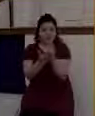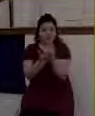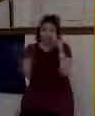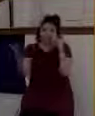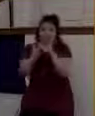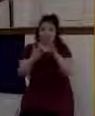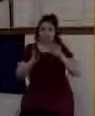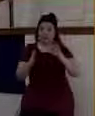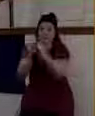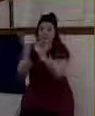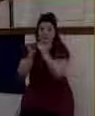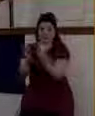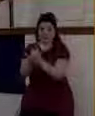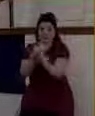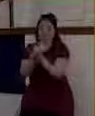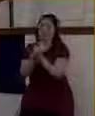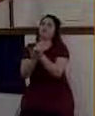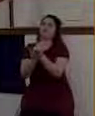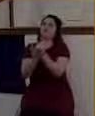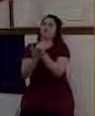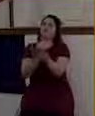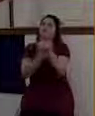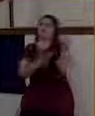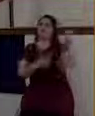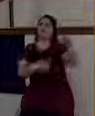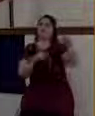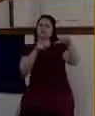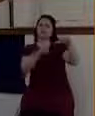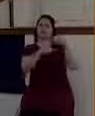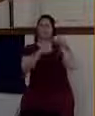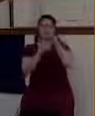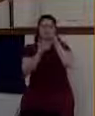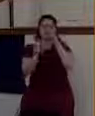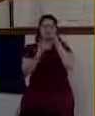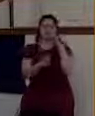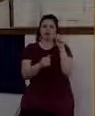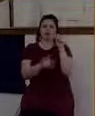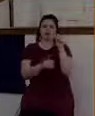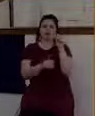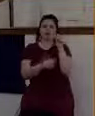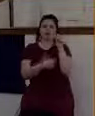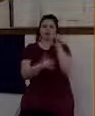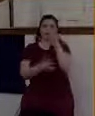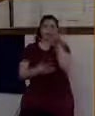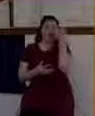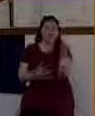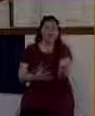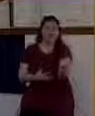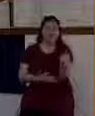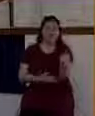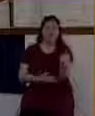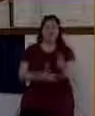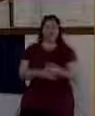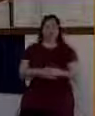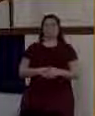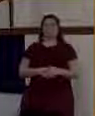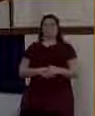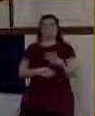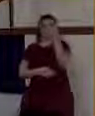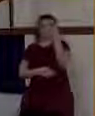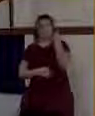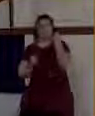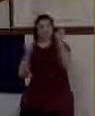just gave you, let him be accursed, even if it's an angel, so-called. Did you know that many false cults and religions